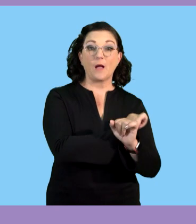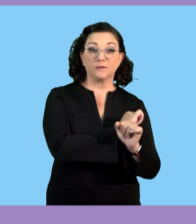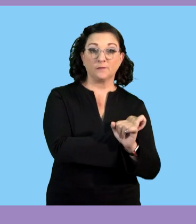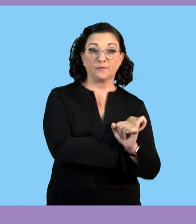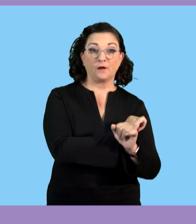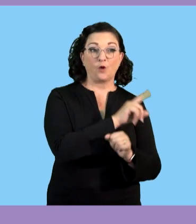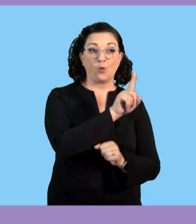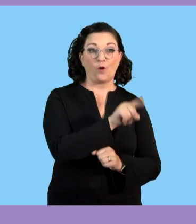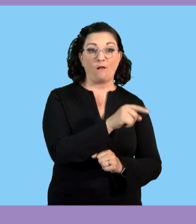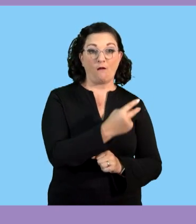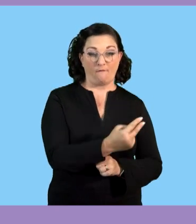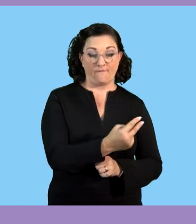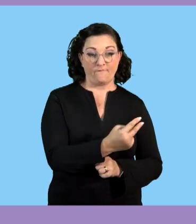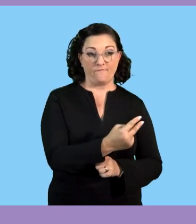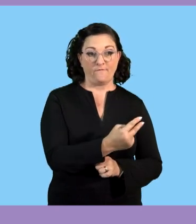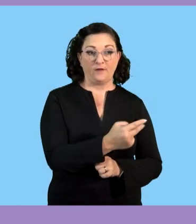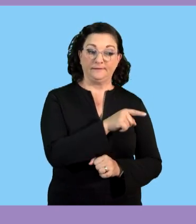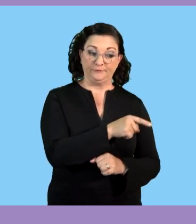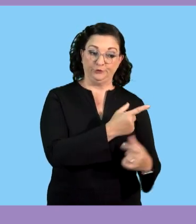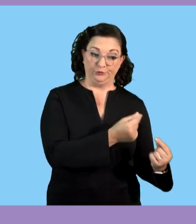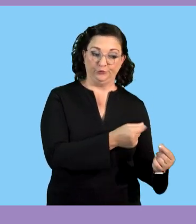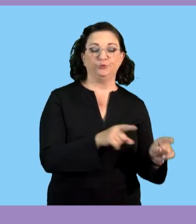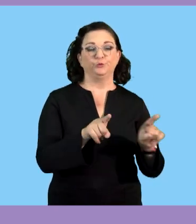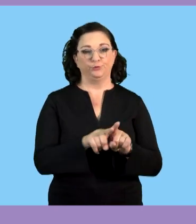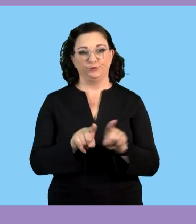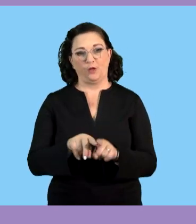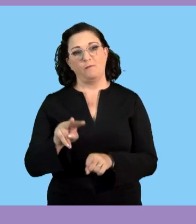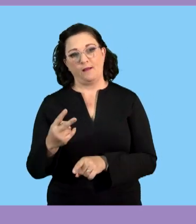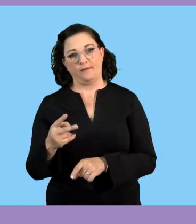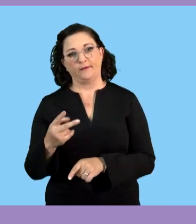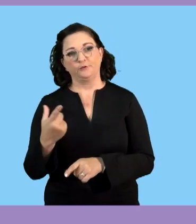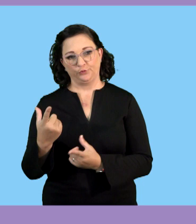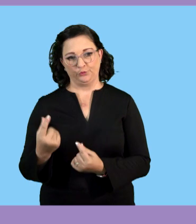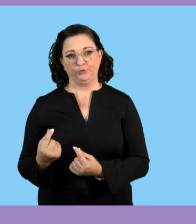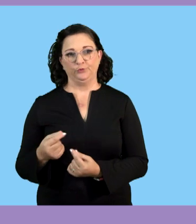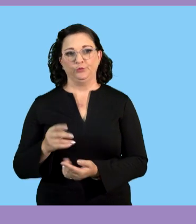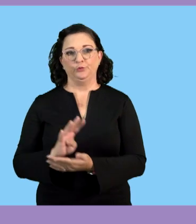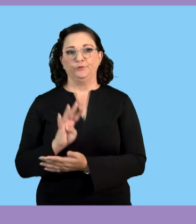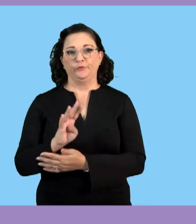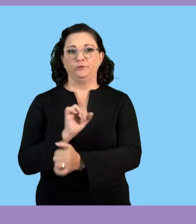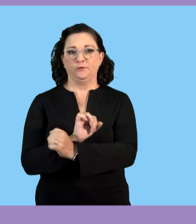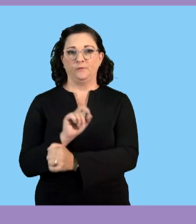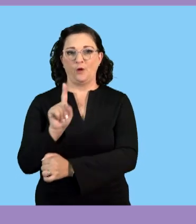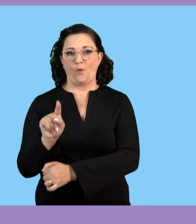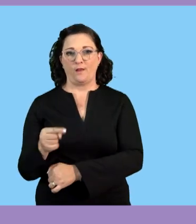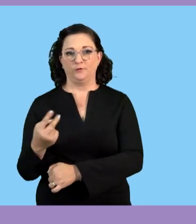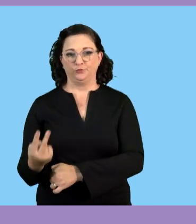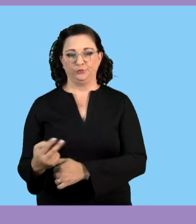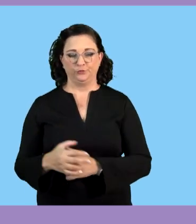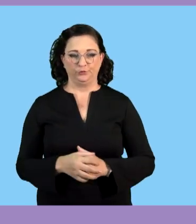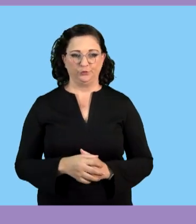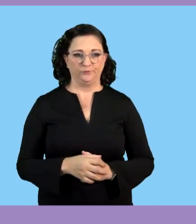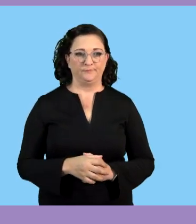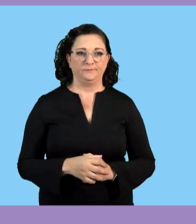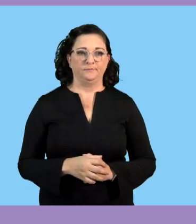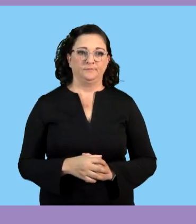We are going to multiply that by 1/2. And what I do on one side, I'm going to do on the other side as well. So